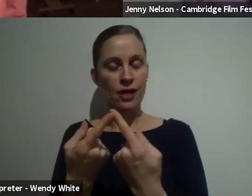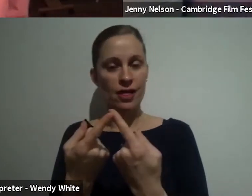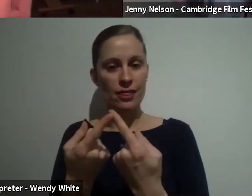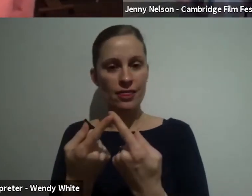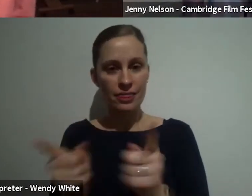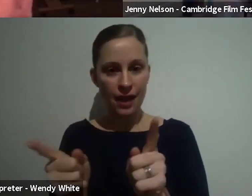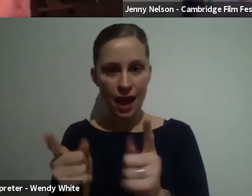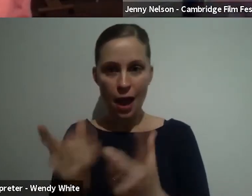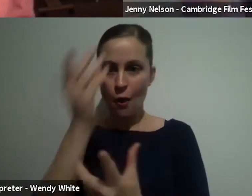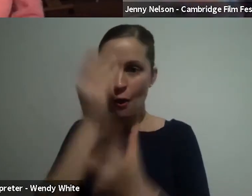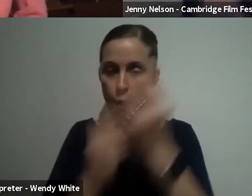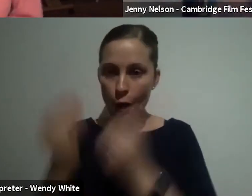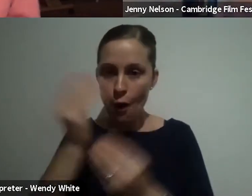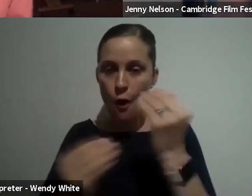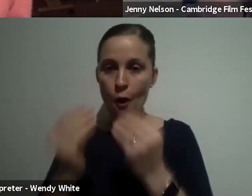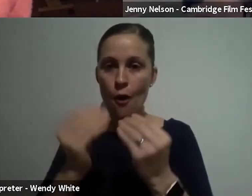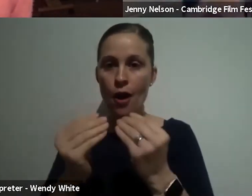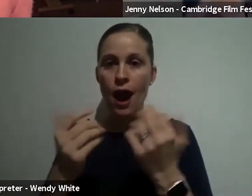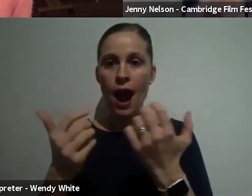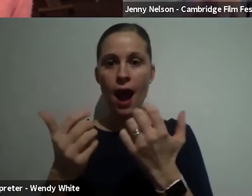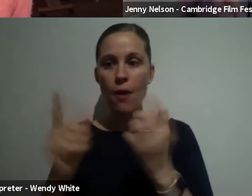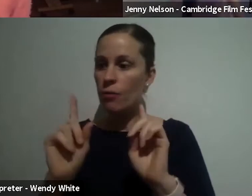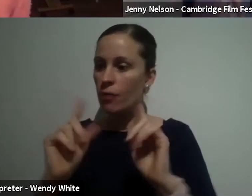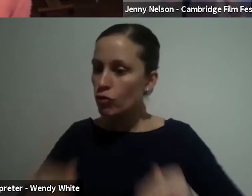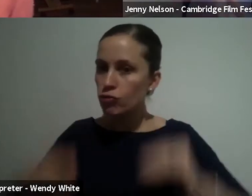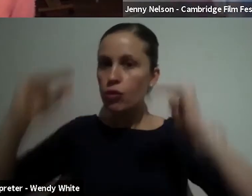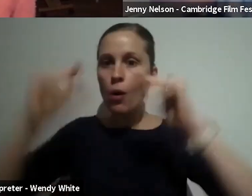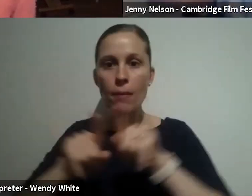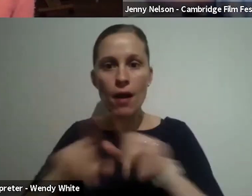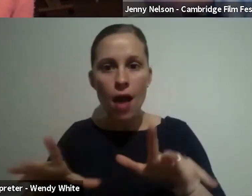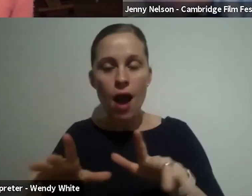about growing up from their friendship group or from